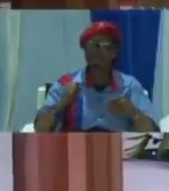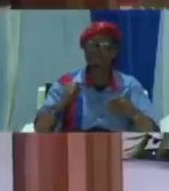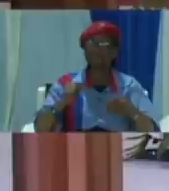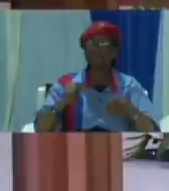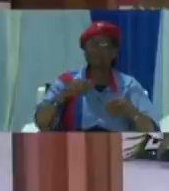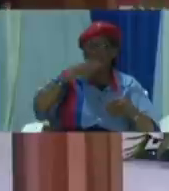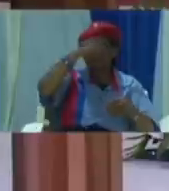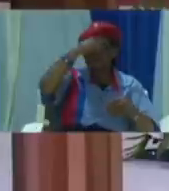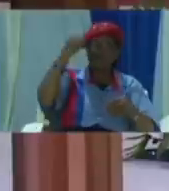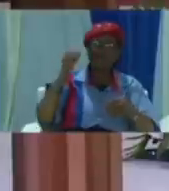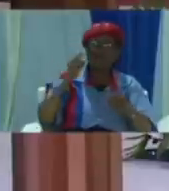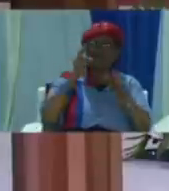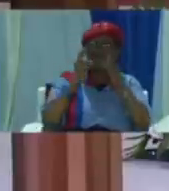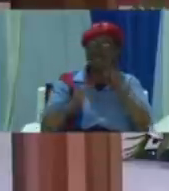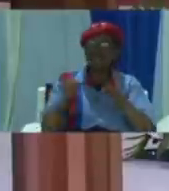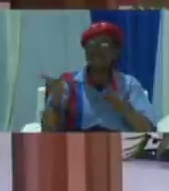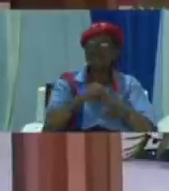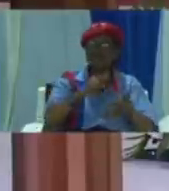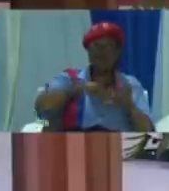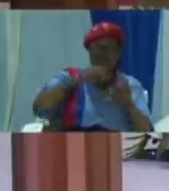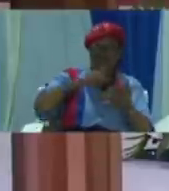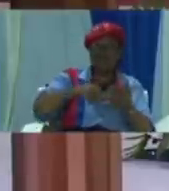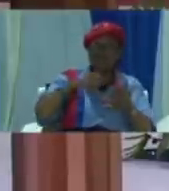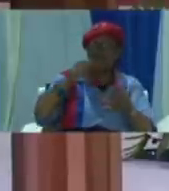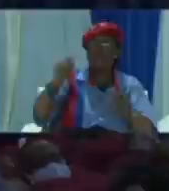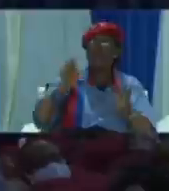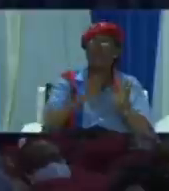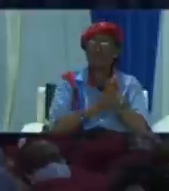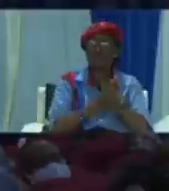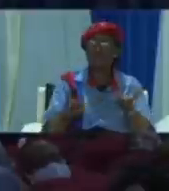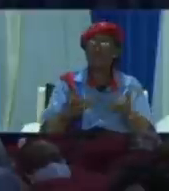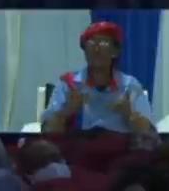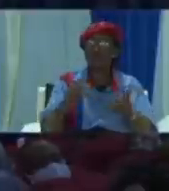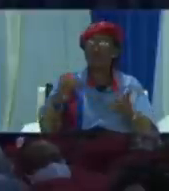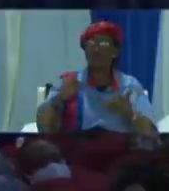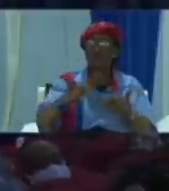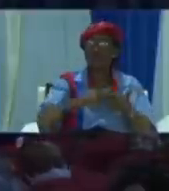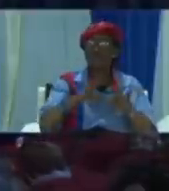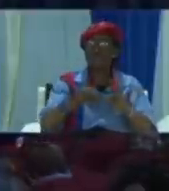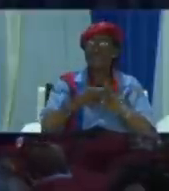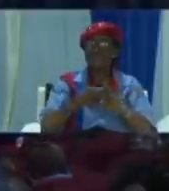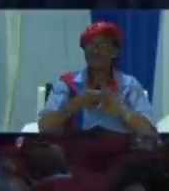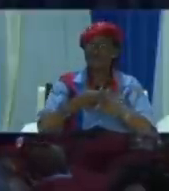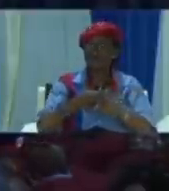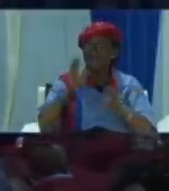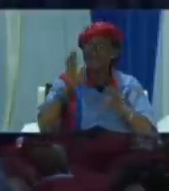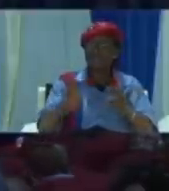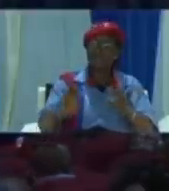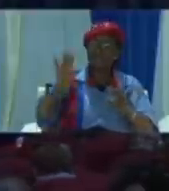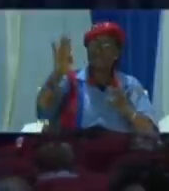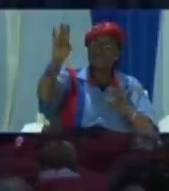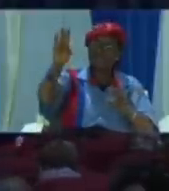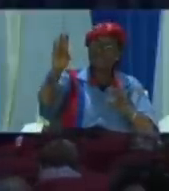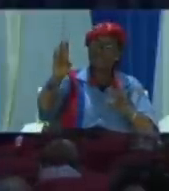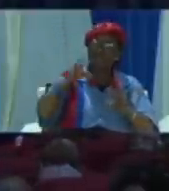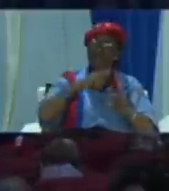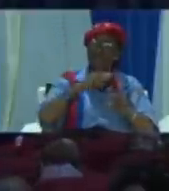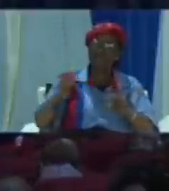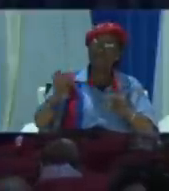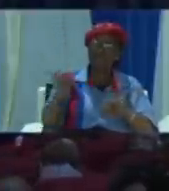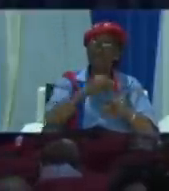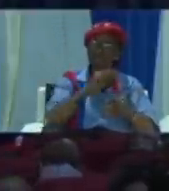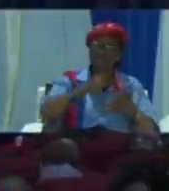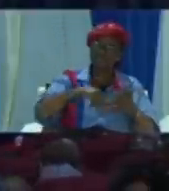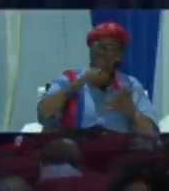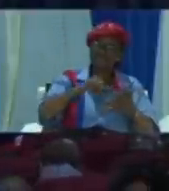Because if you read the book of Revelation chapter 7, and you read it from verse 4